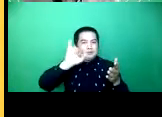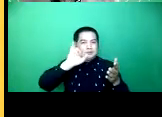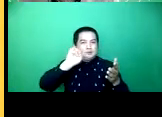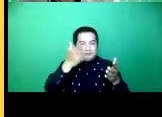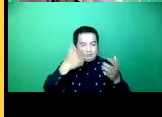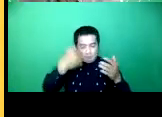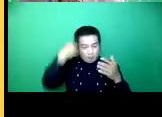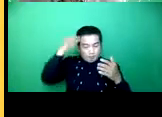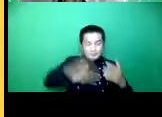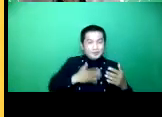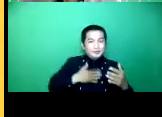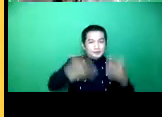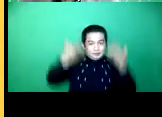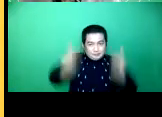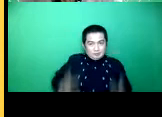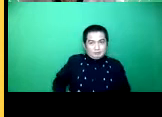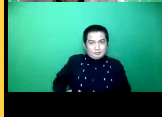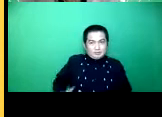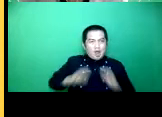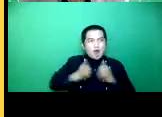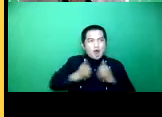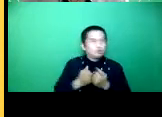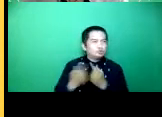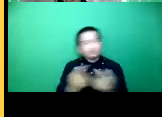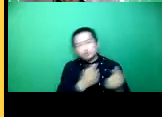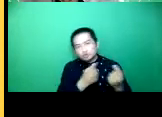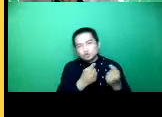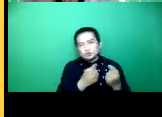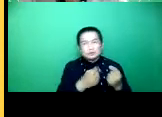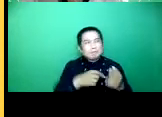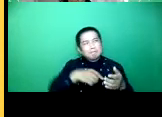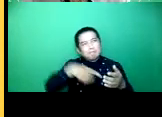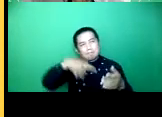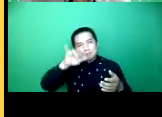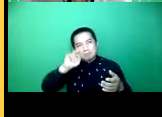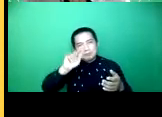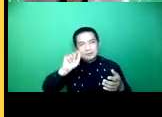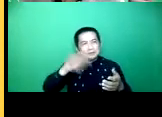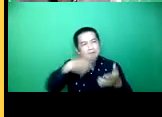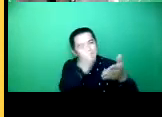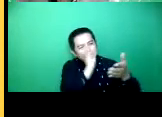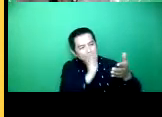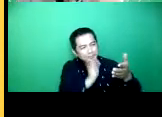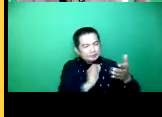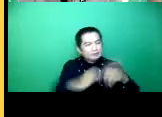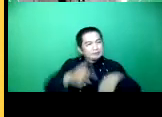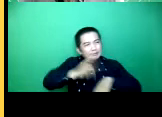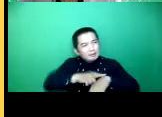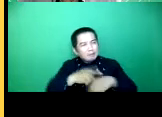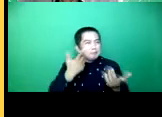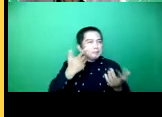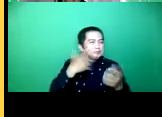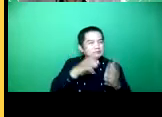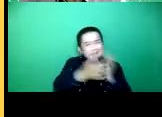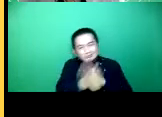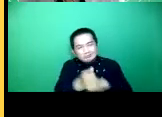of myself, you would need to learn how to oil paint. You need to have paint brushes, you need to have the paint itself, you need to have a canvas, you need to learn the skill it takes